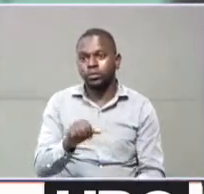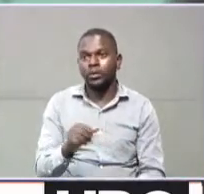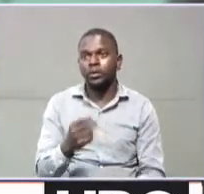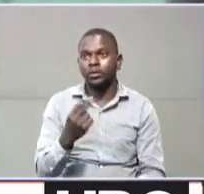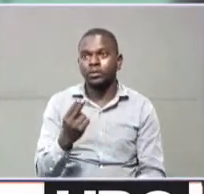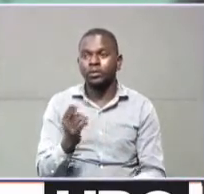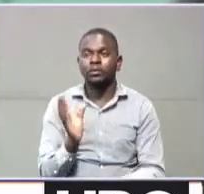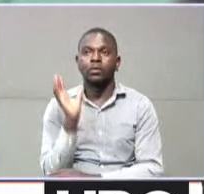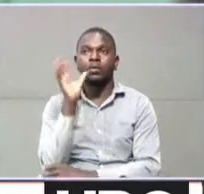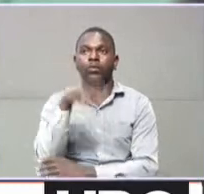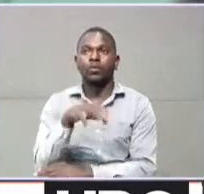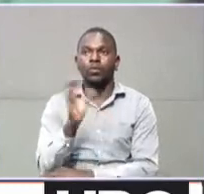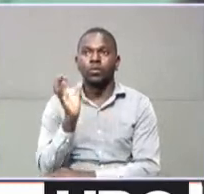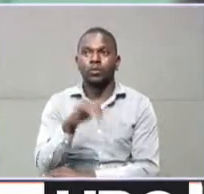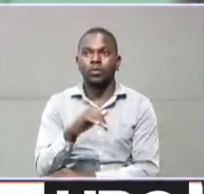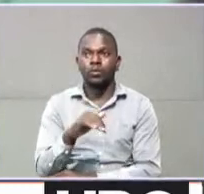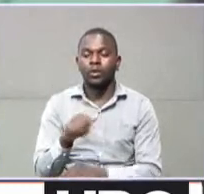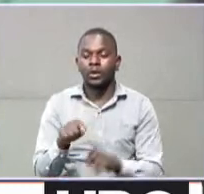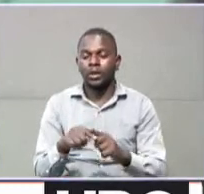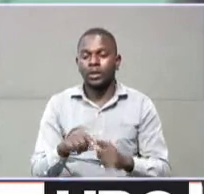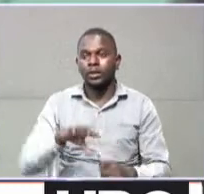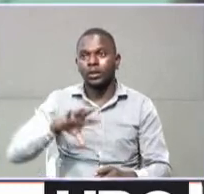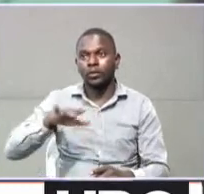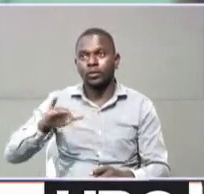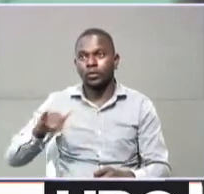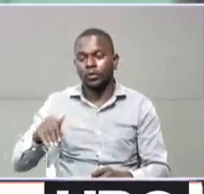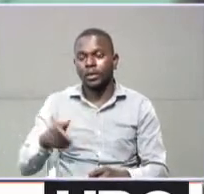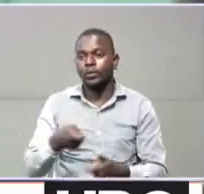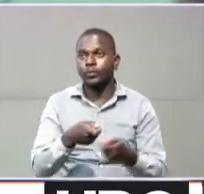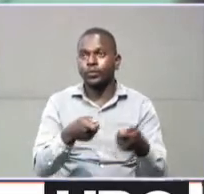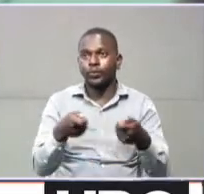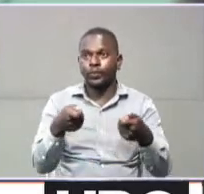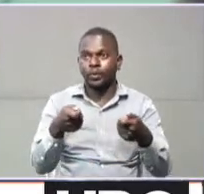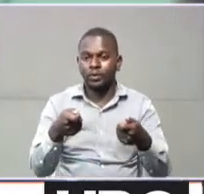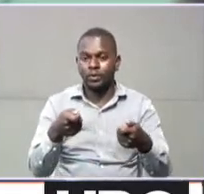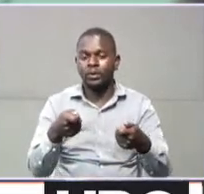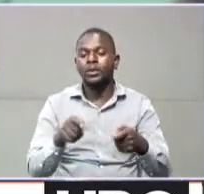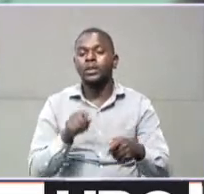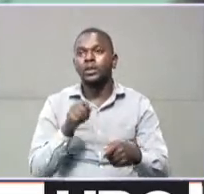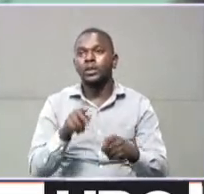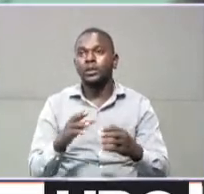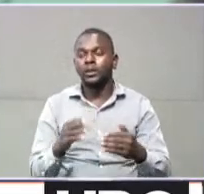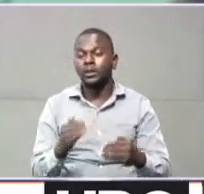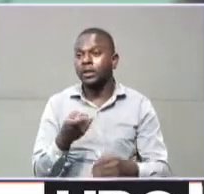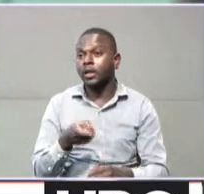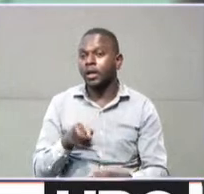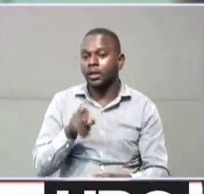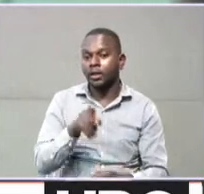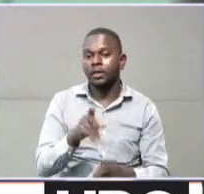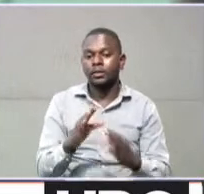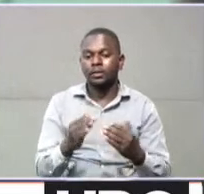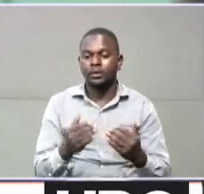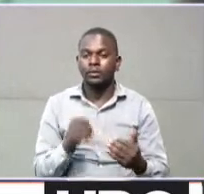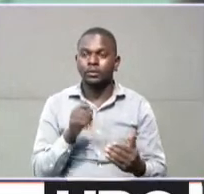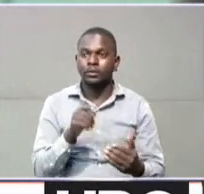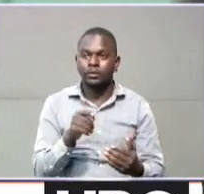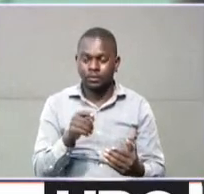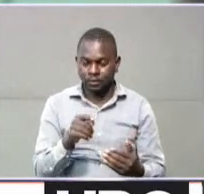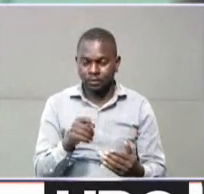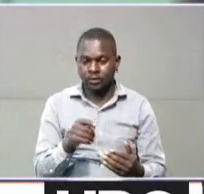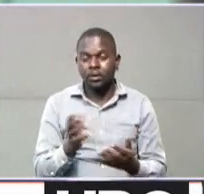damper trucks and a water booster this was in addition to